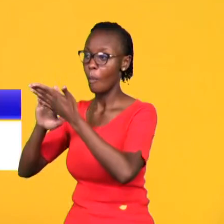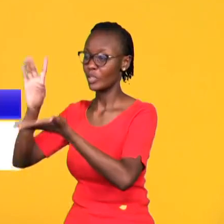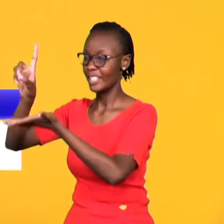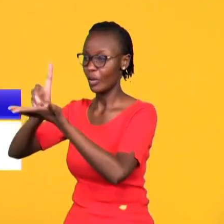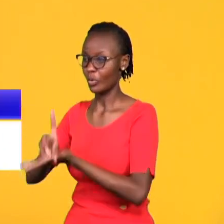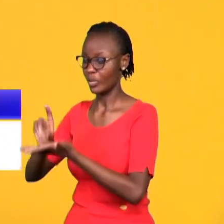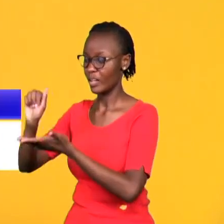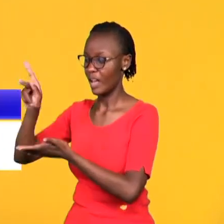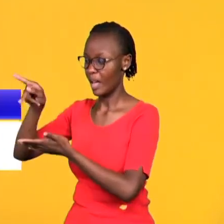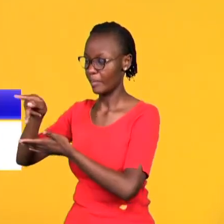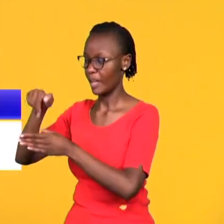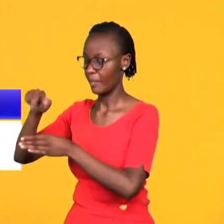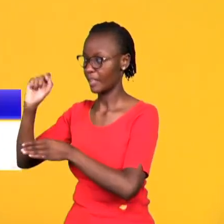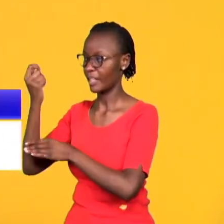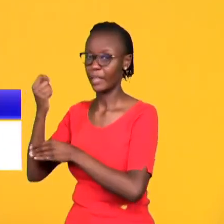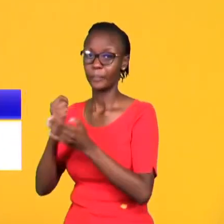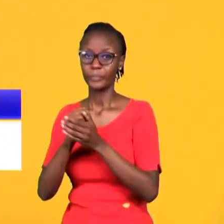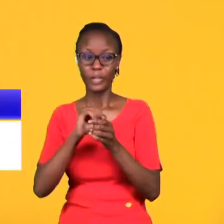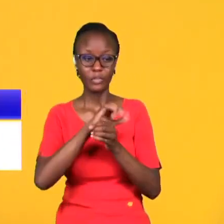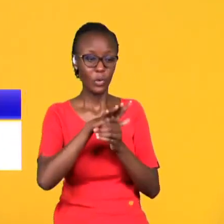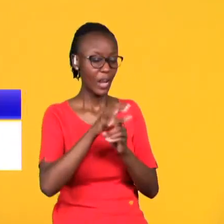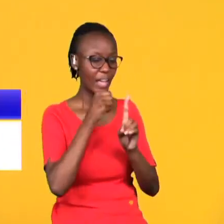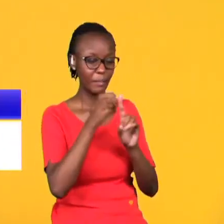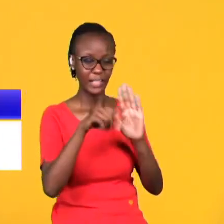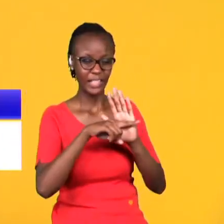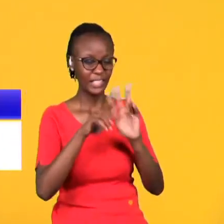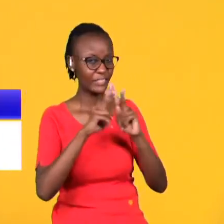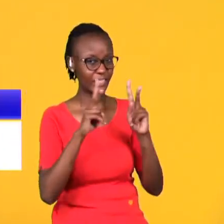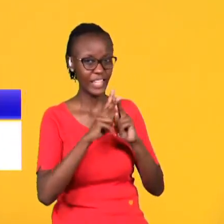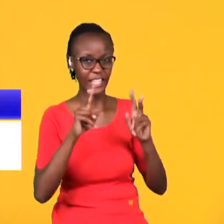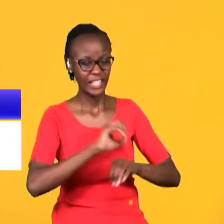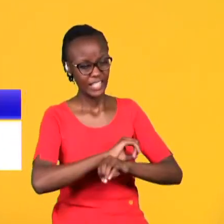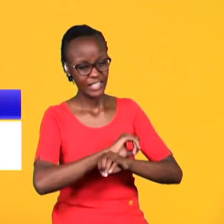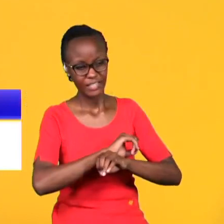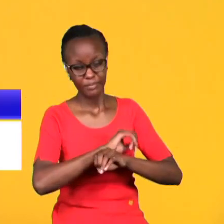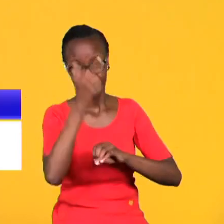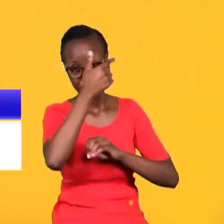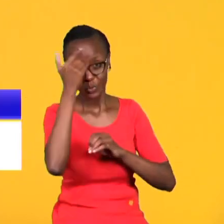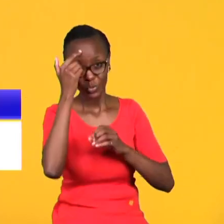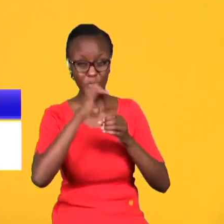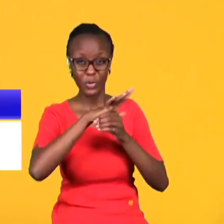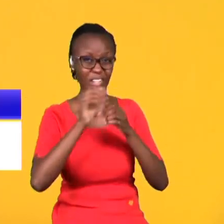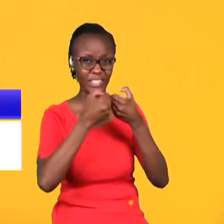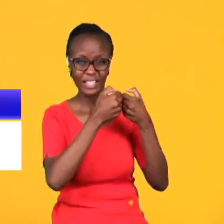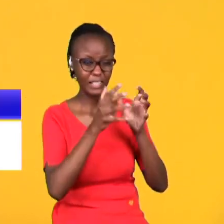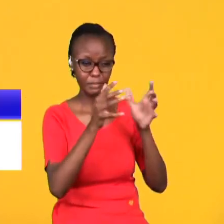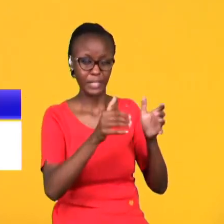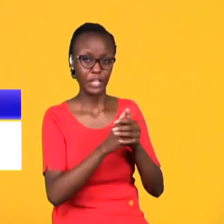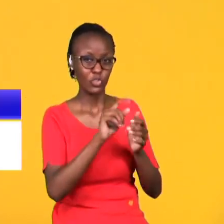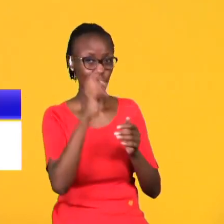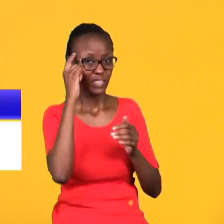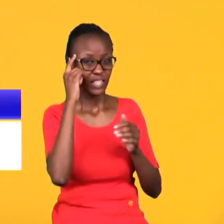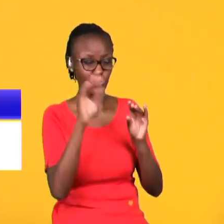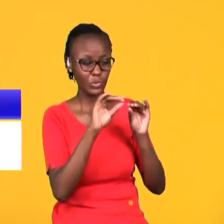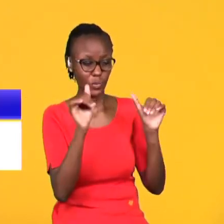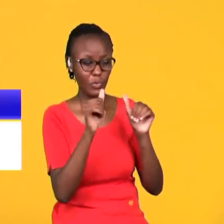Kenya. COVID-19 affected companies in numerous ways. Some either shut down or really struggled with operations. How did you manage